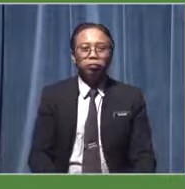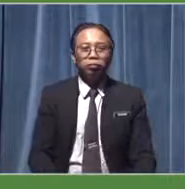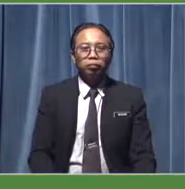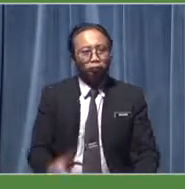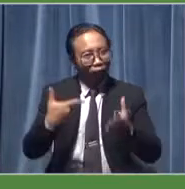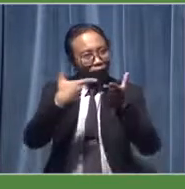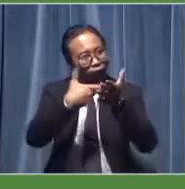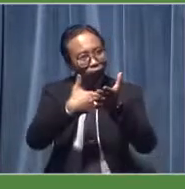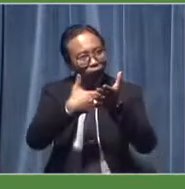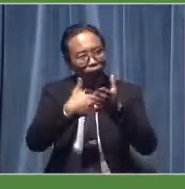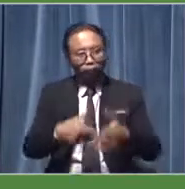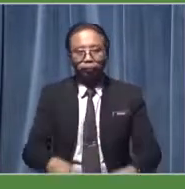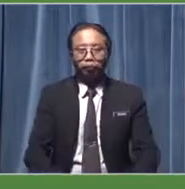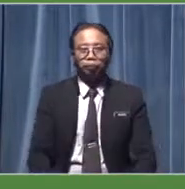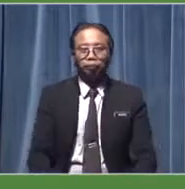therefore,